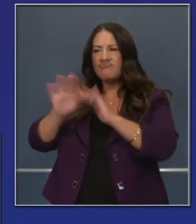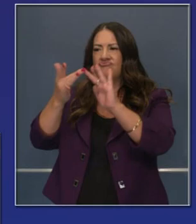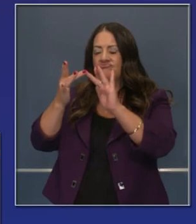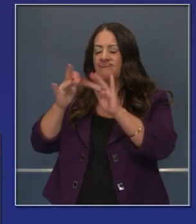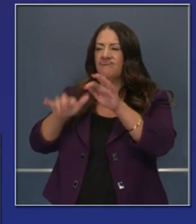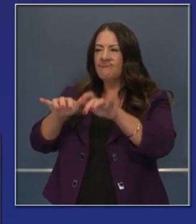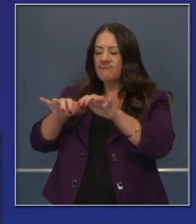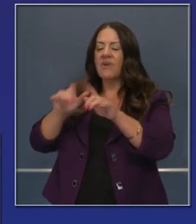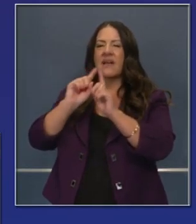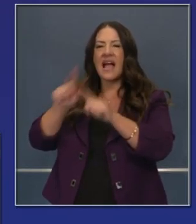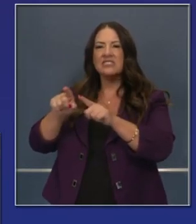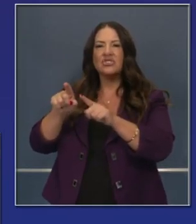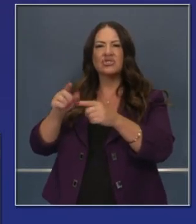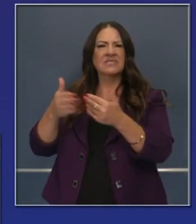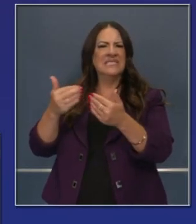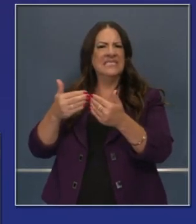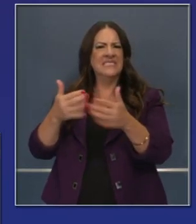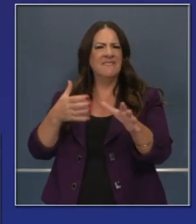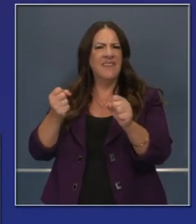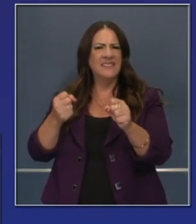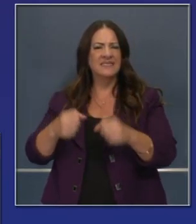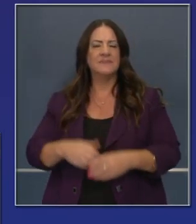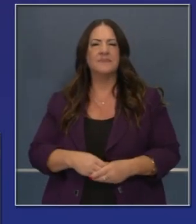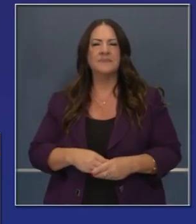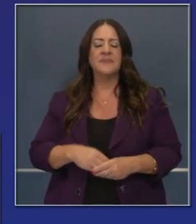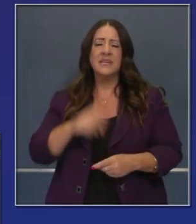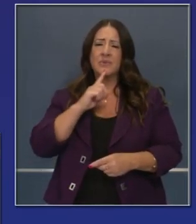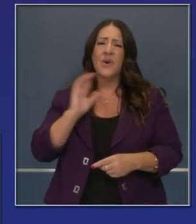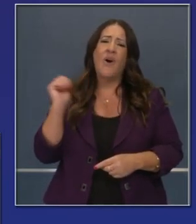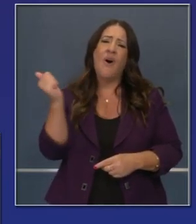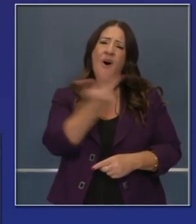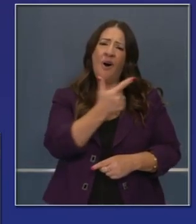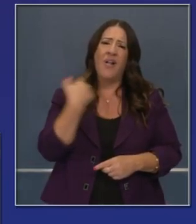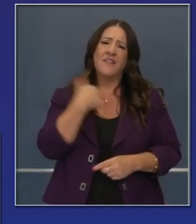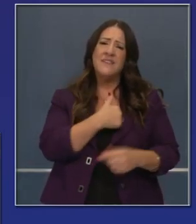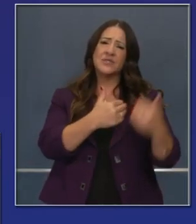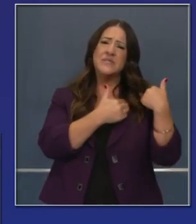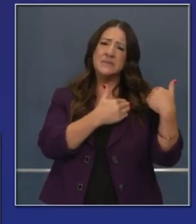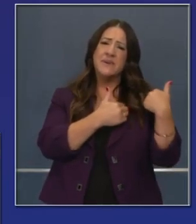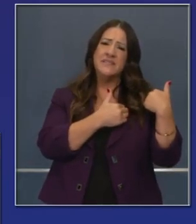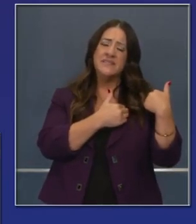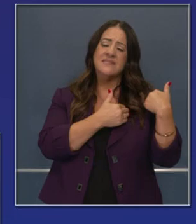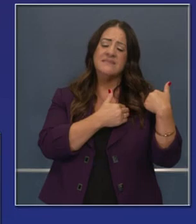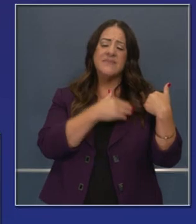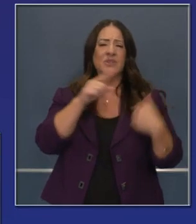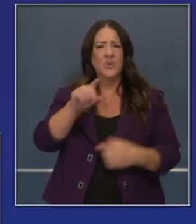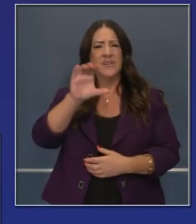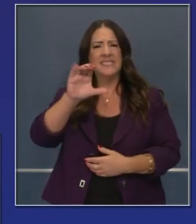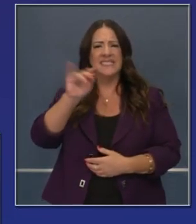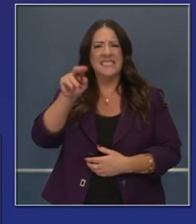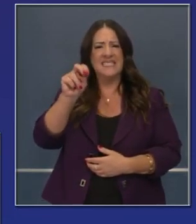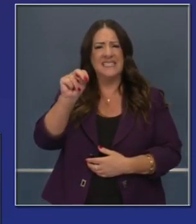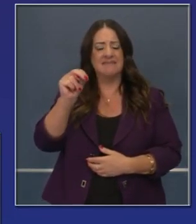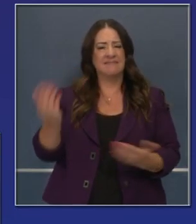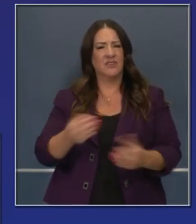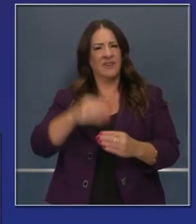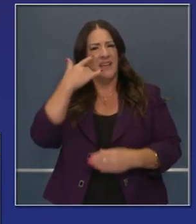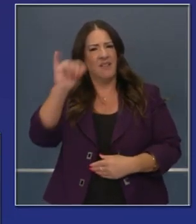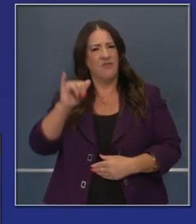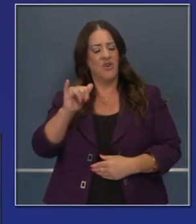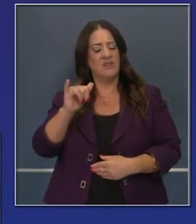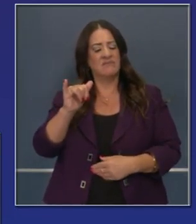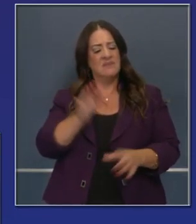my2020census.gov. Si es que no ha tenido el privilegio o nuestra responsabilidad colectiva como individuos, ciudadanos activos,